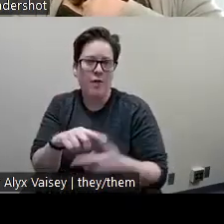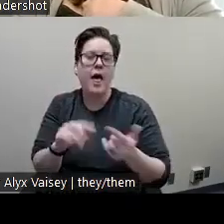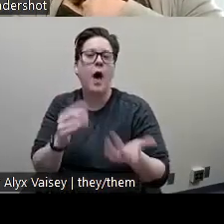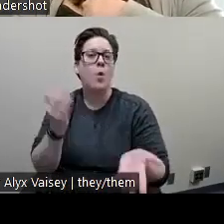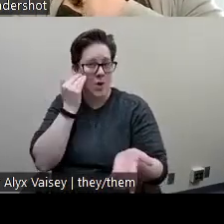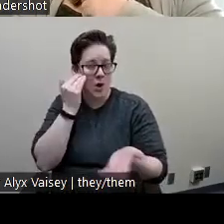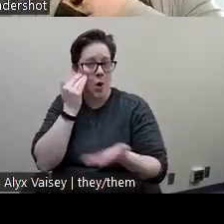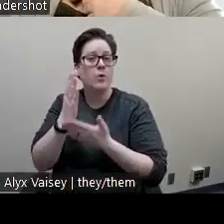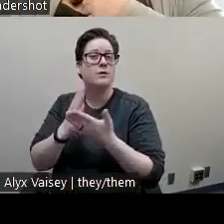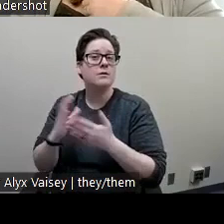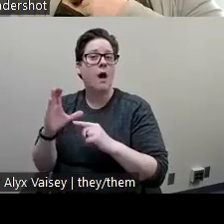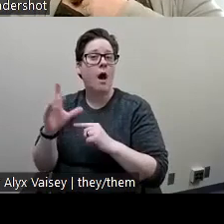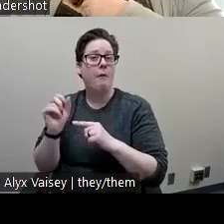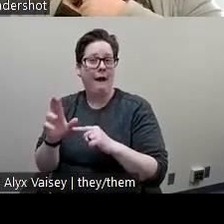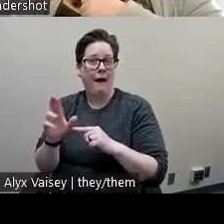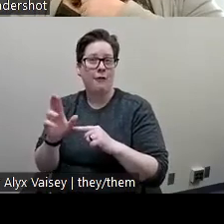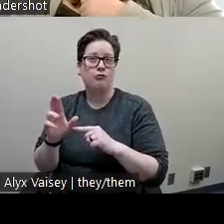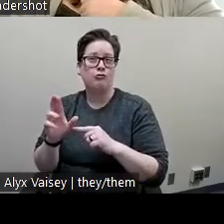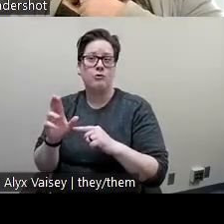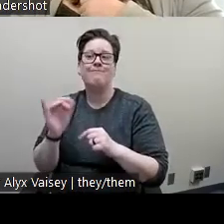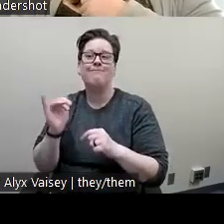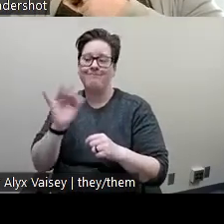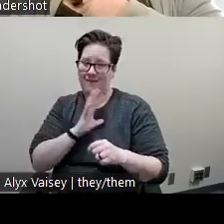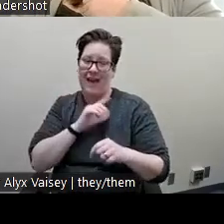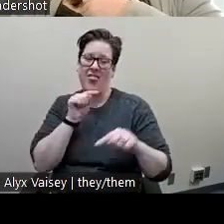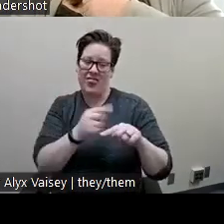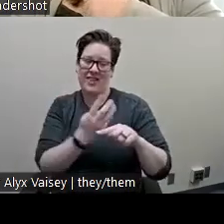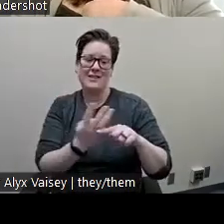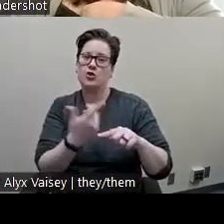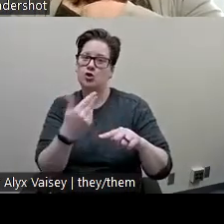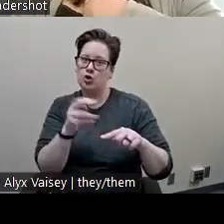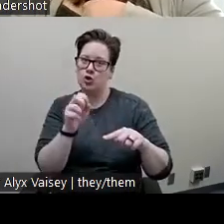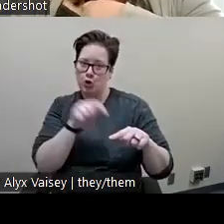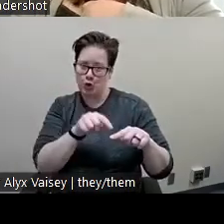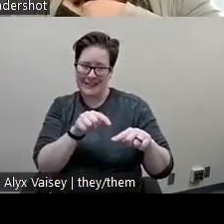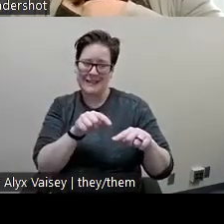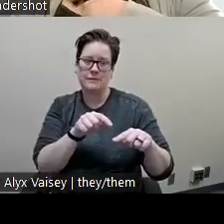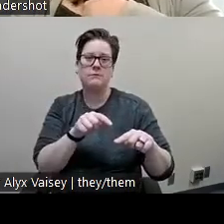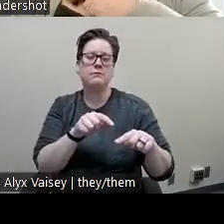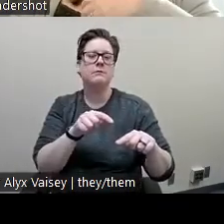certain cancers that gene is associated with and supposed to be